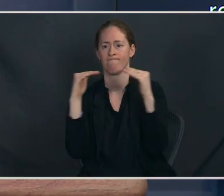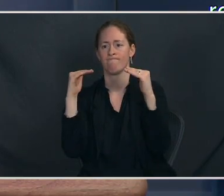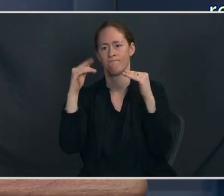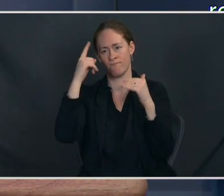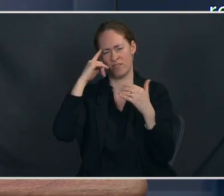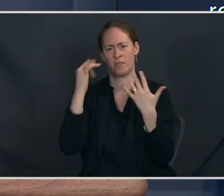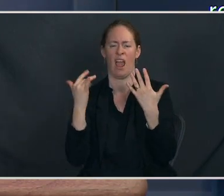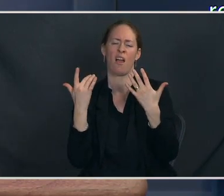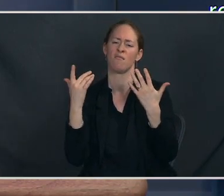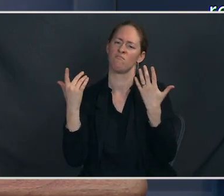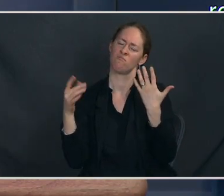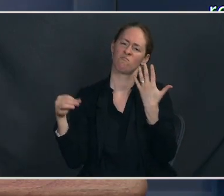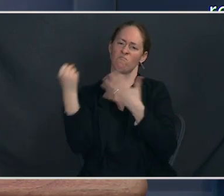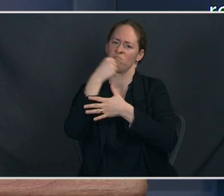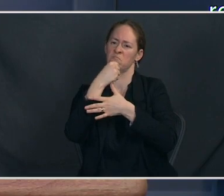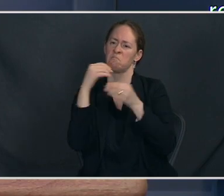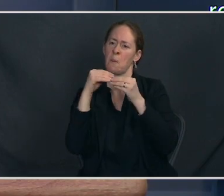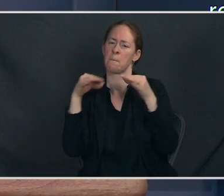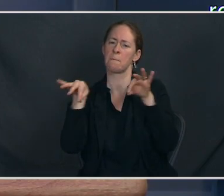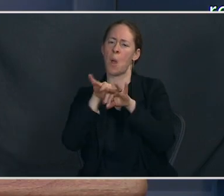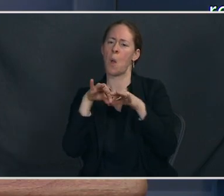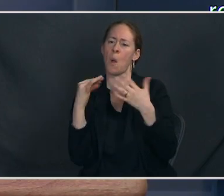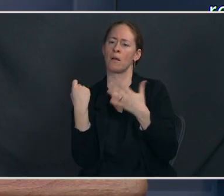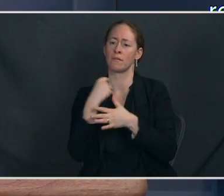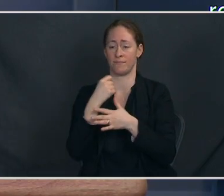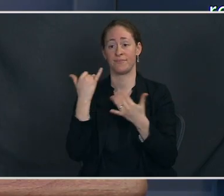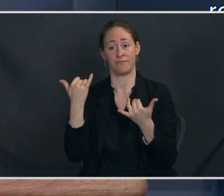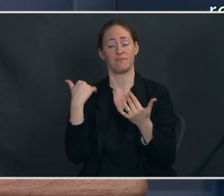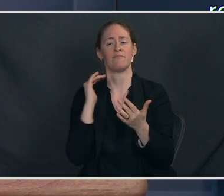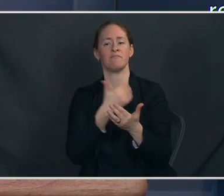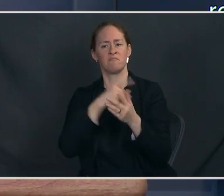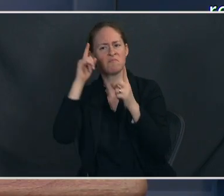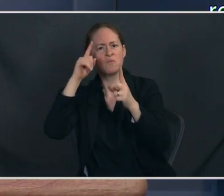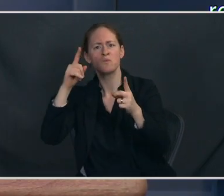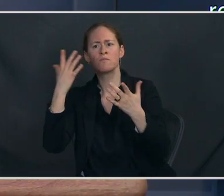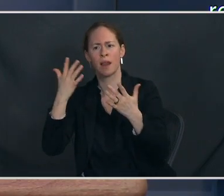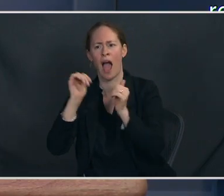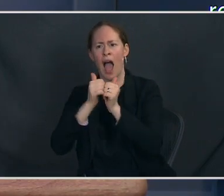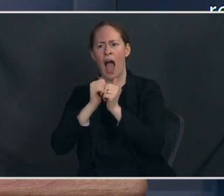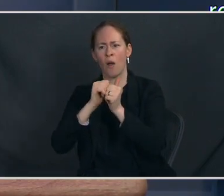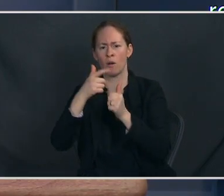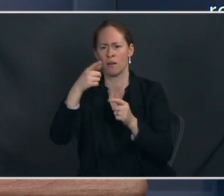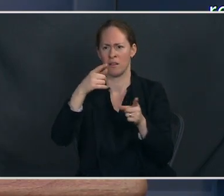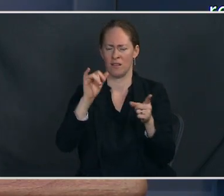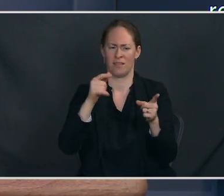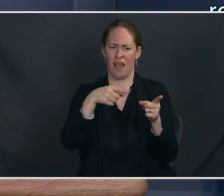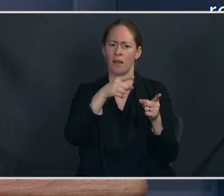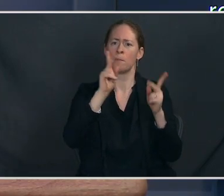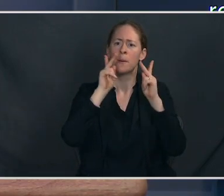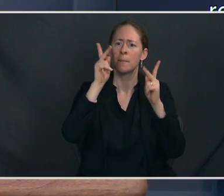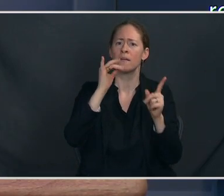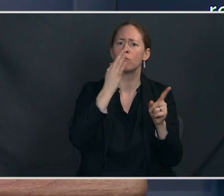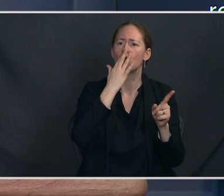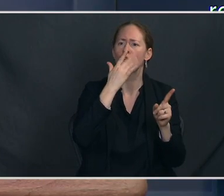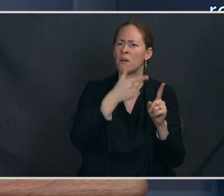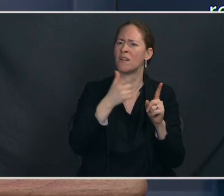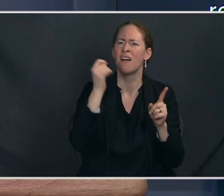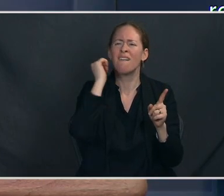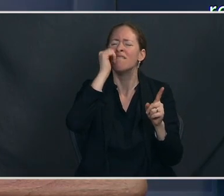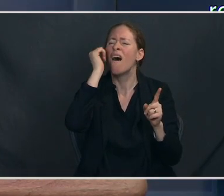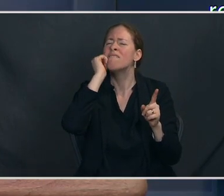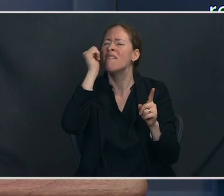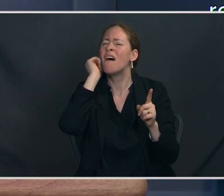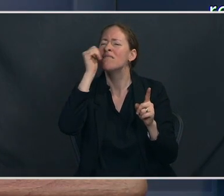ensure we are addressing issues that impact communities of color across the country every day, and not just every few months when it's an